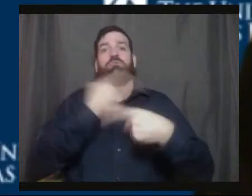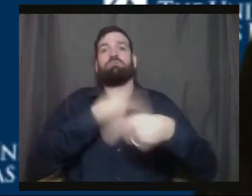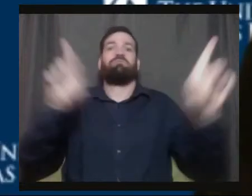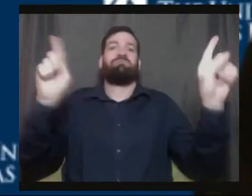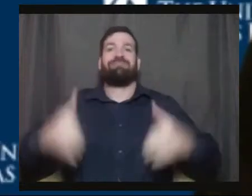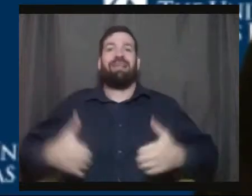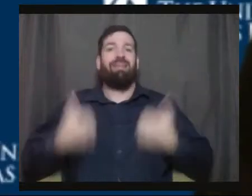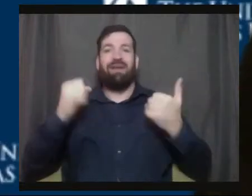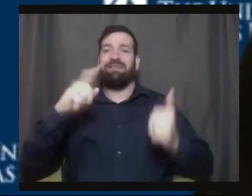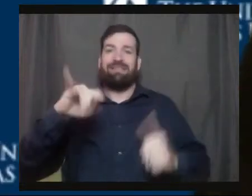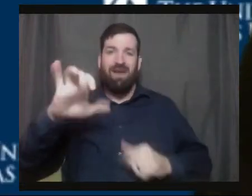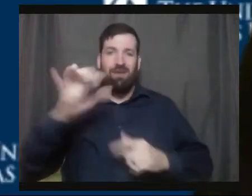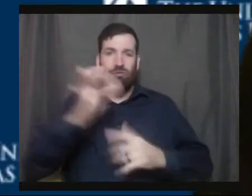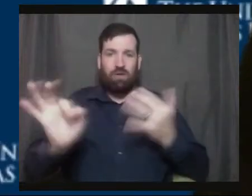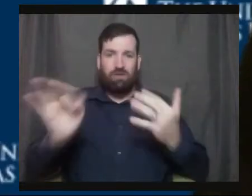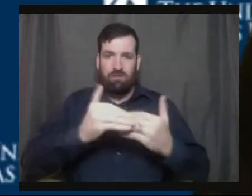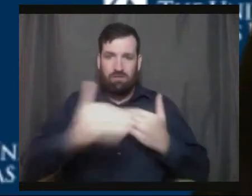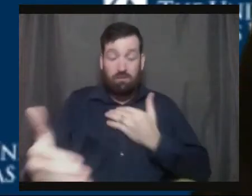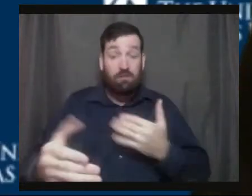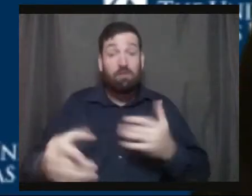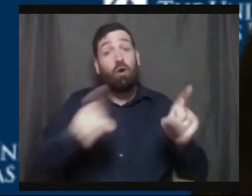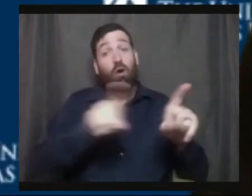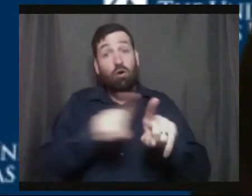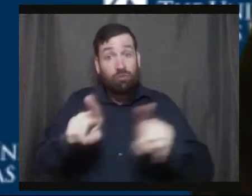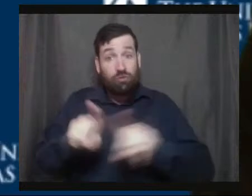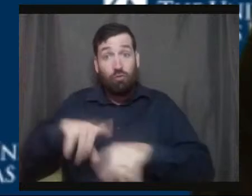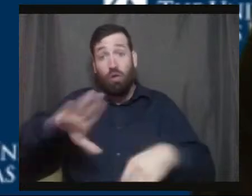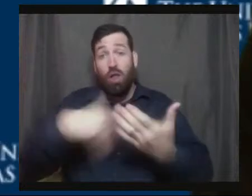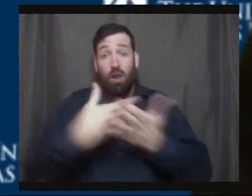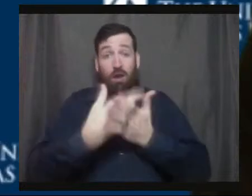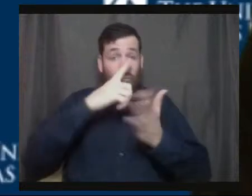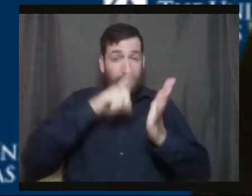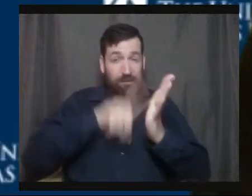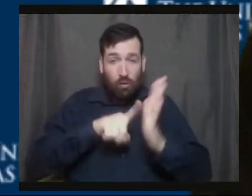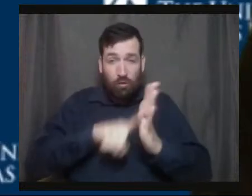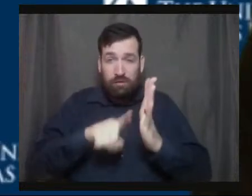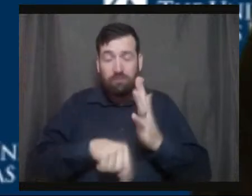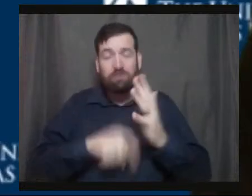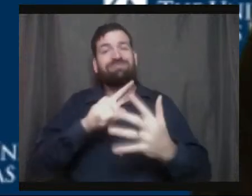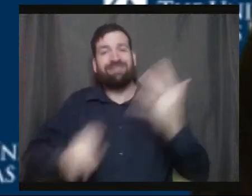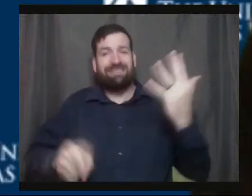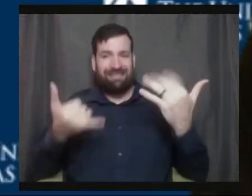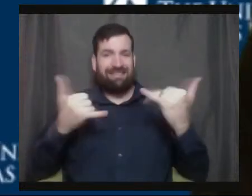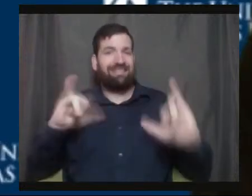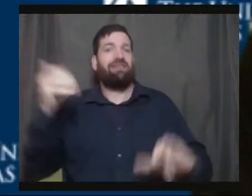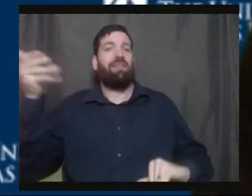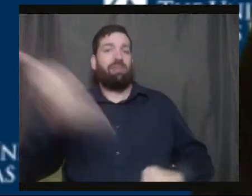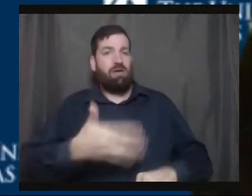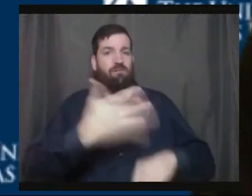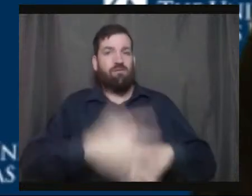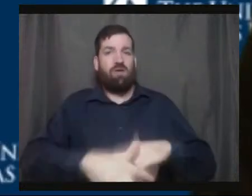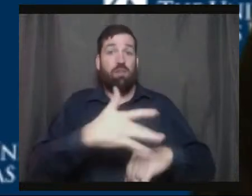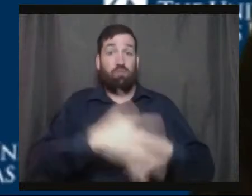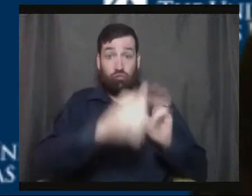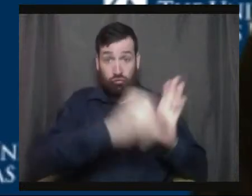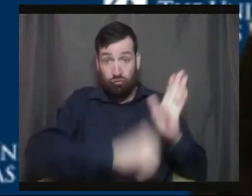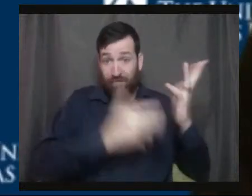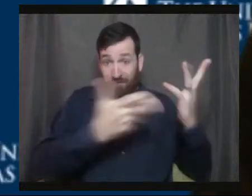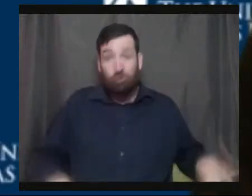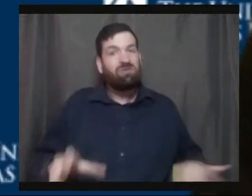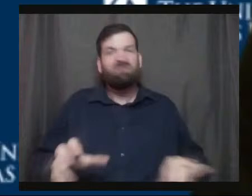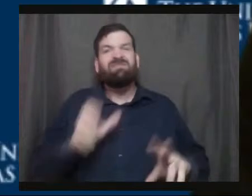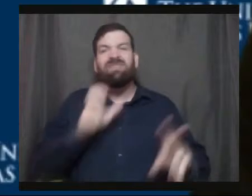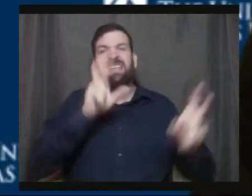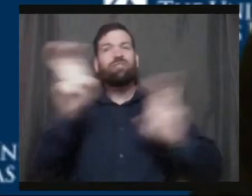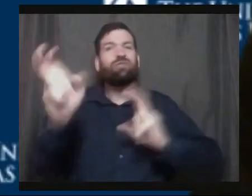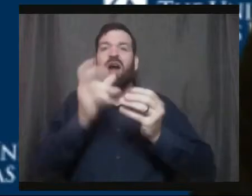choices afterwards. And then also all those resources are still there to help guide our patients afterwards because we know those issues don't go away. The